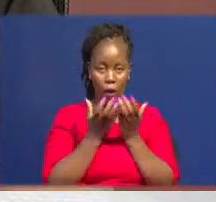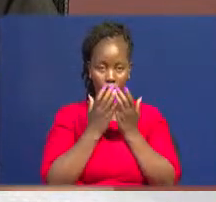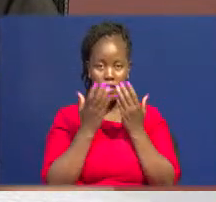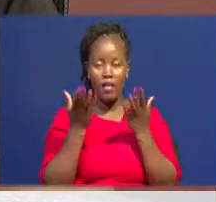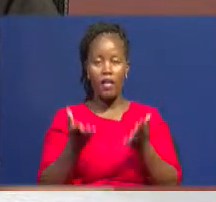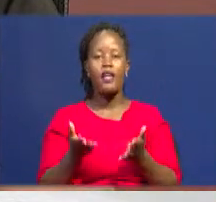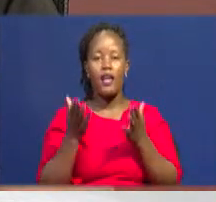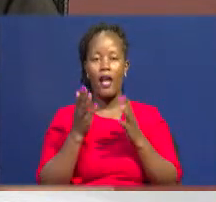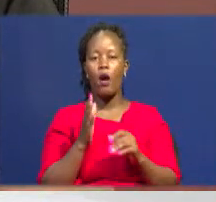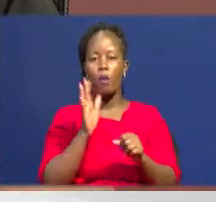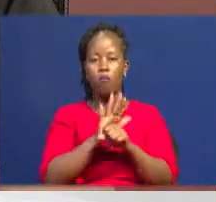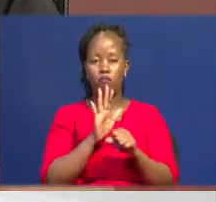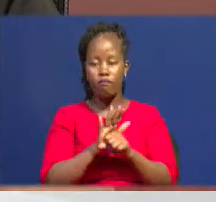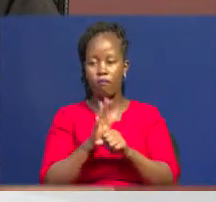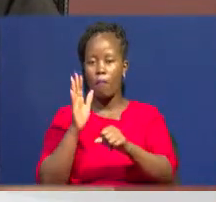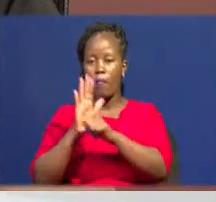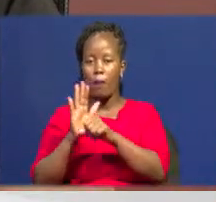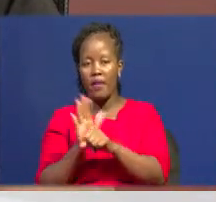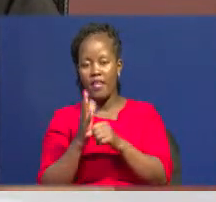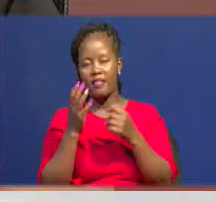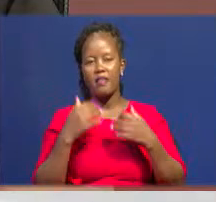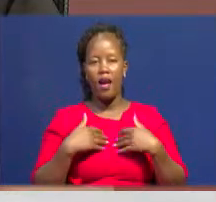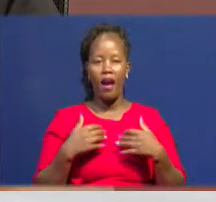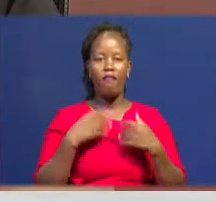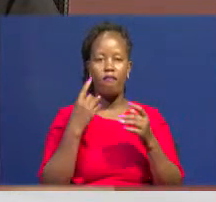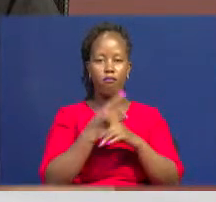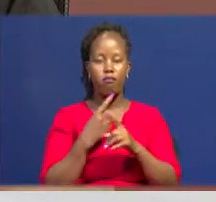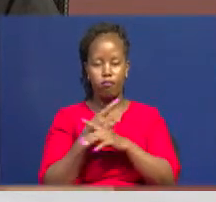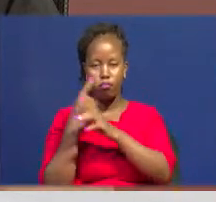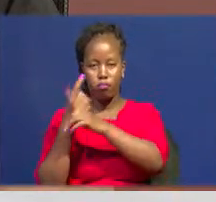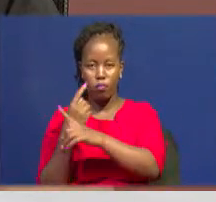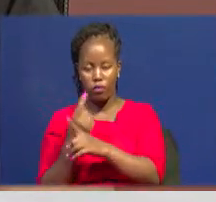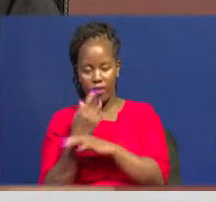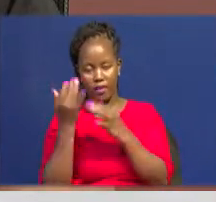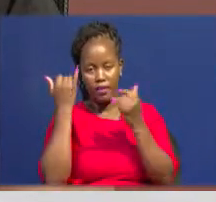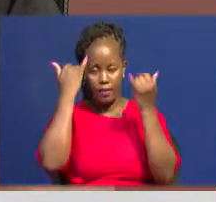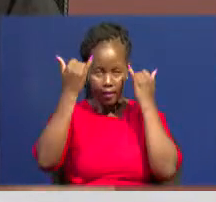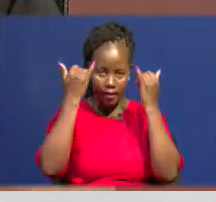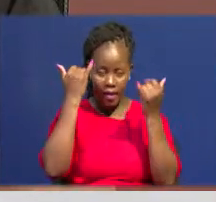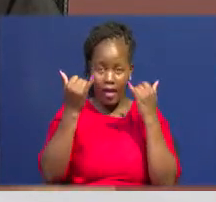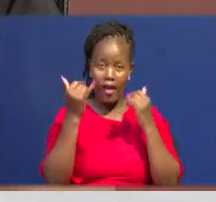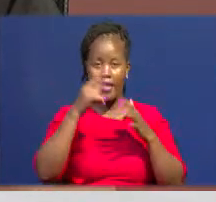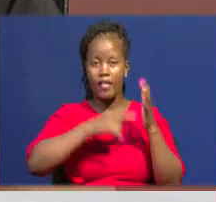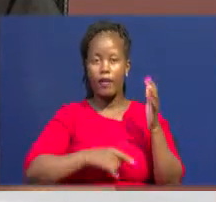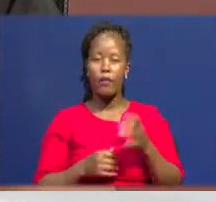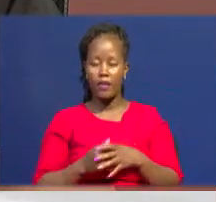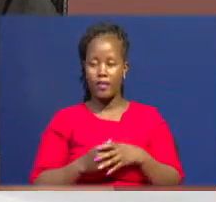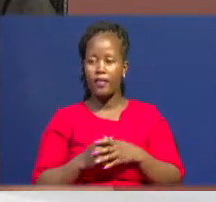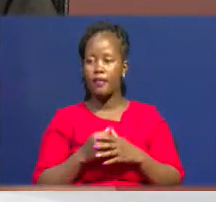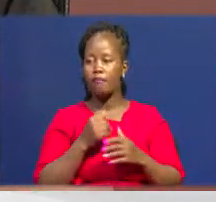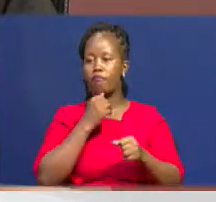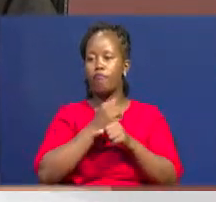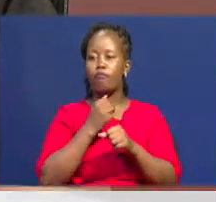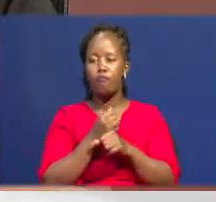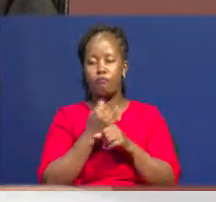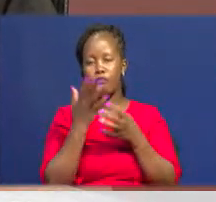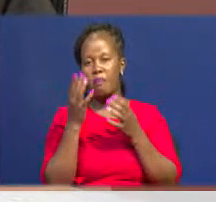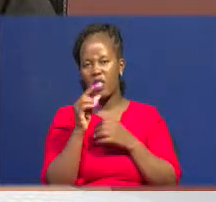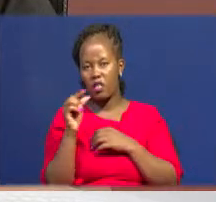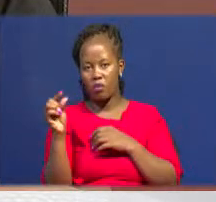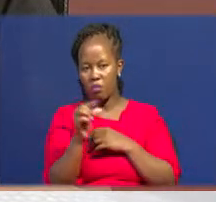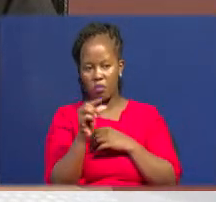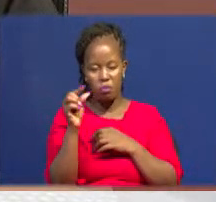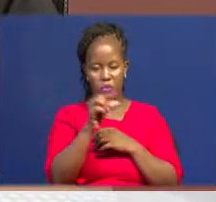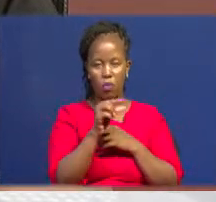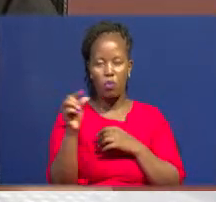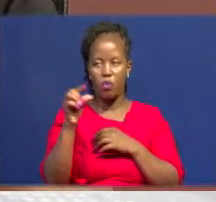creating the beach versions. The idea is to make it to make short versions